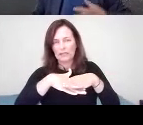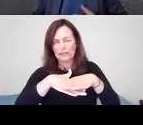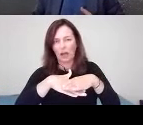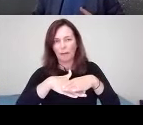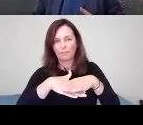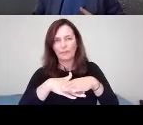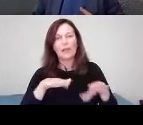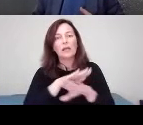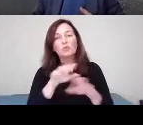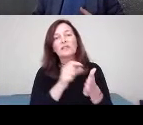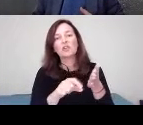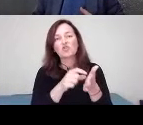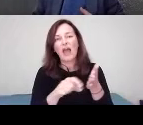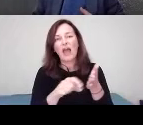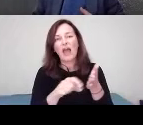their national realities.